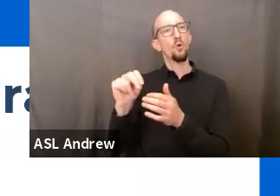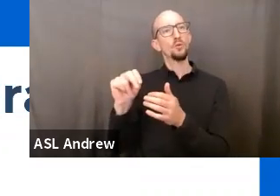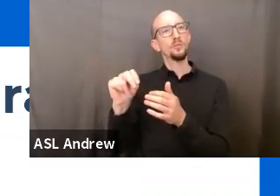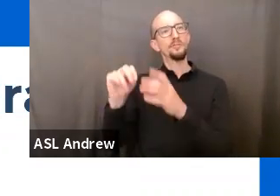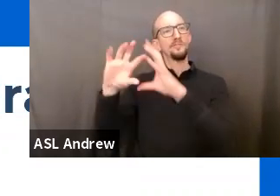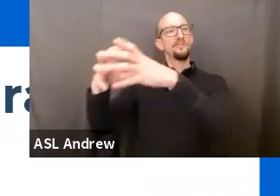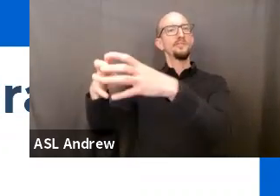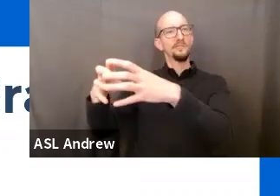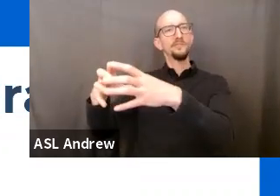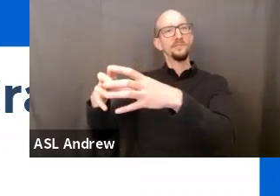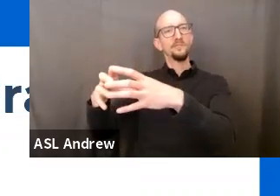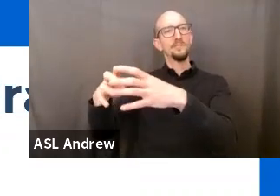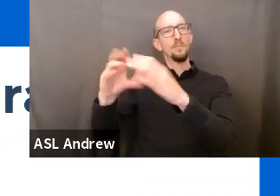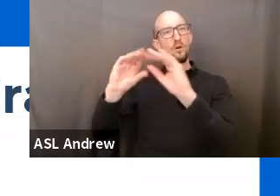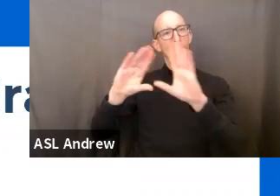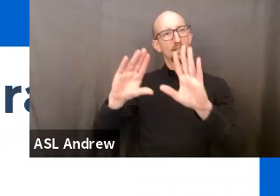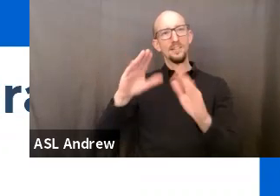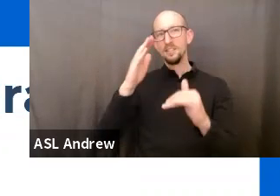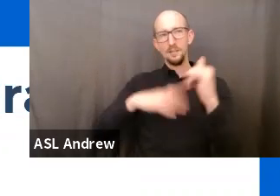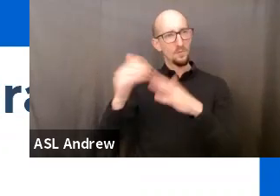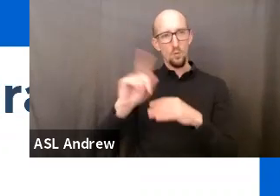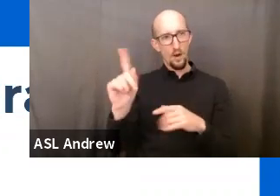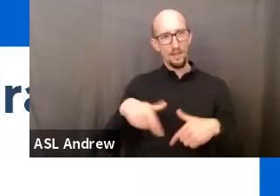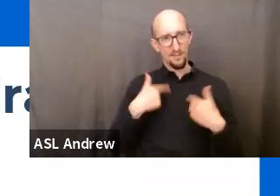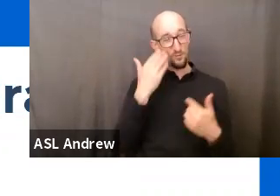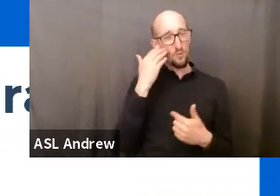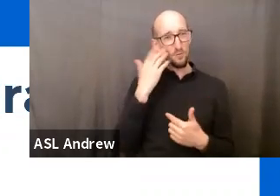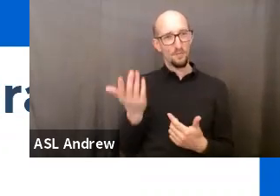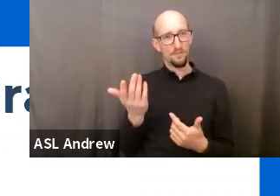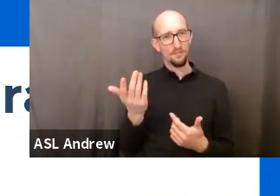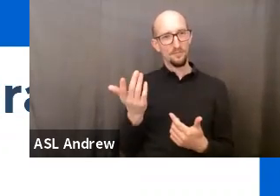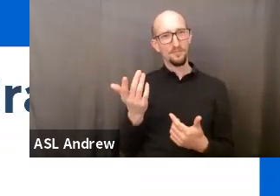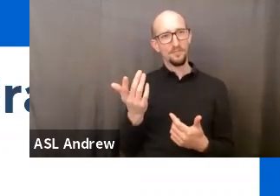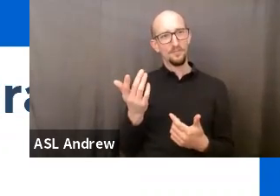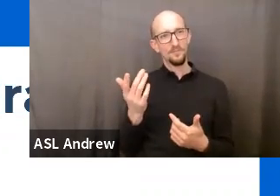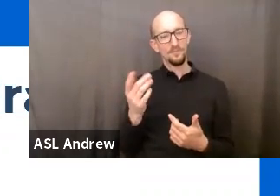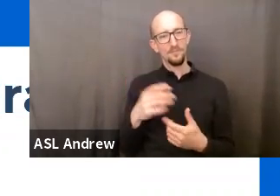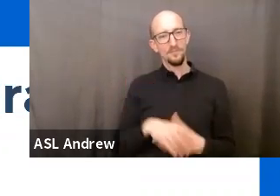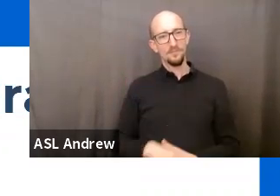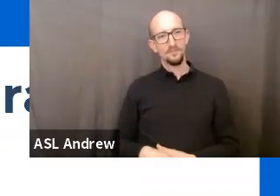makes sense. Like regardless of where they are located geographically.